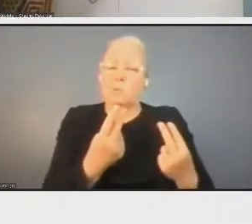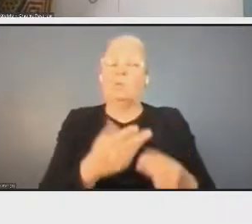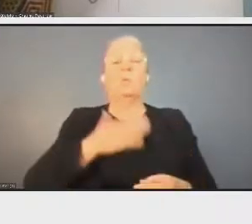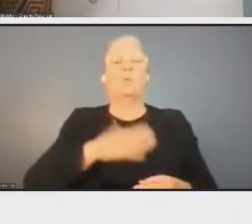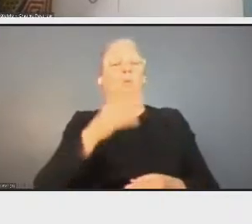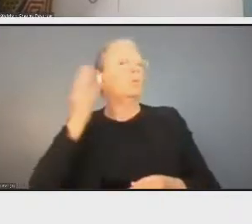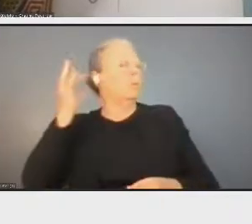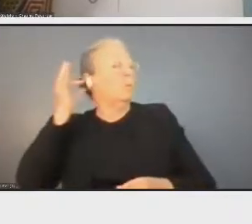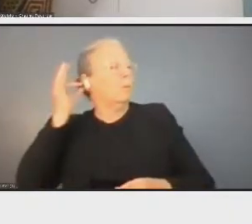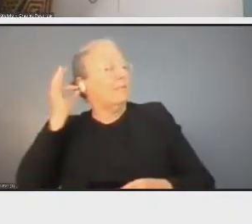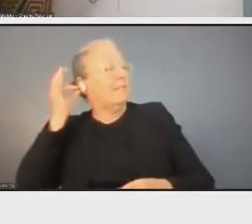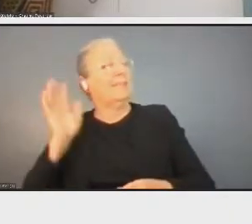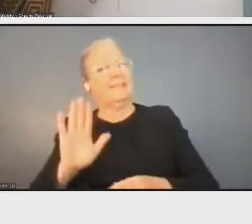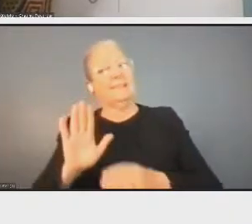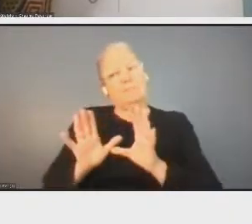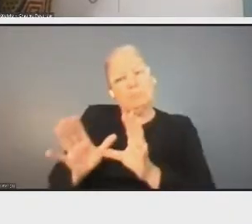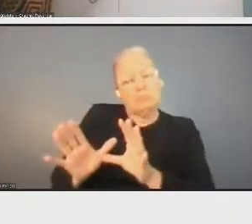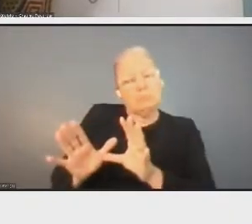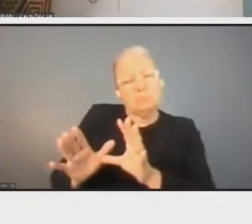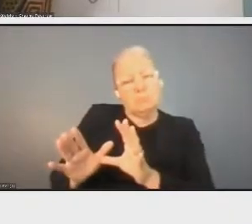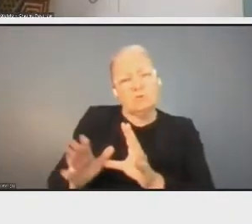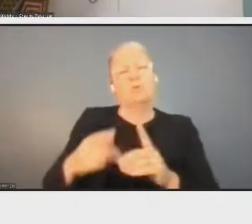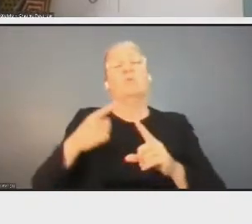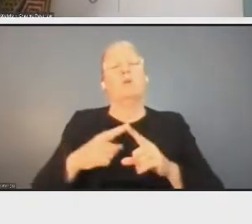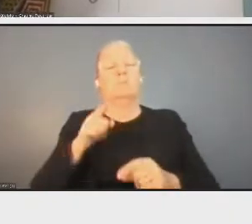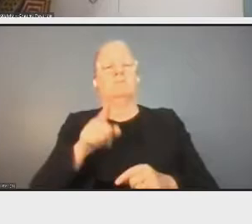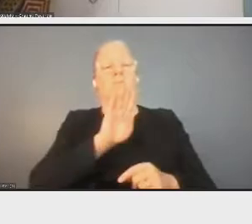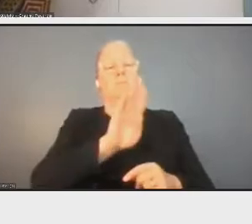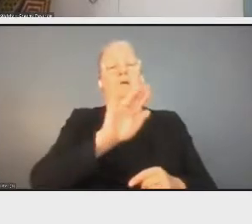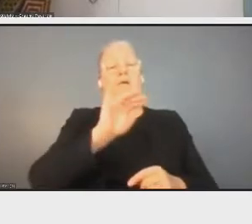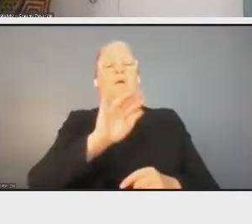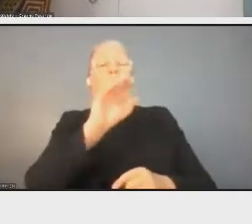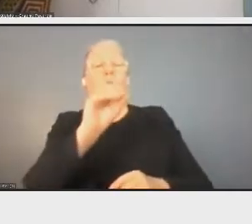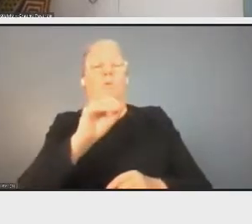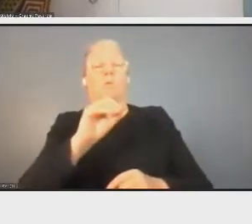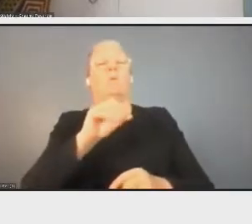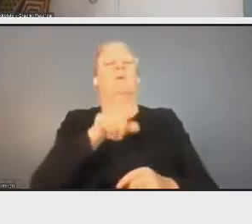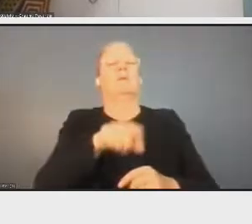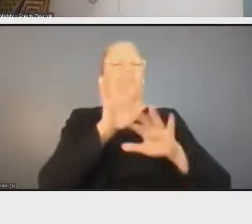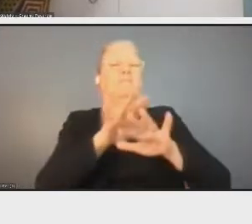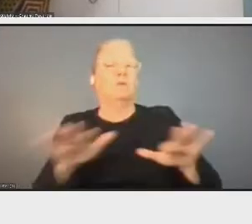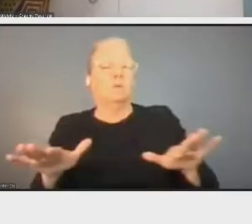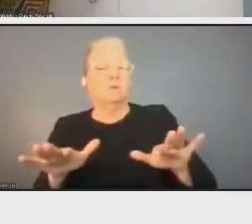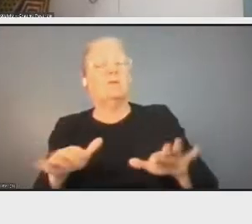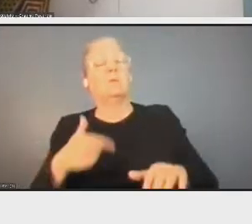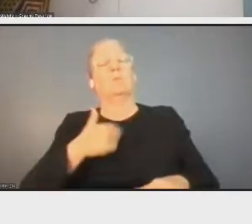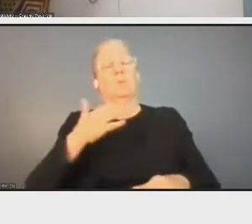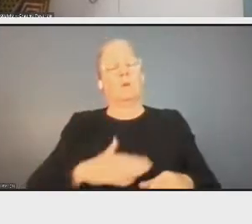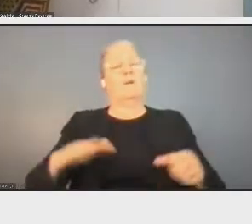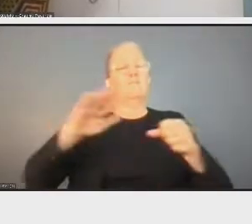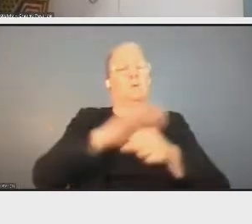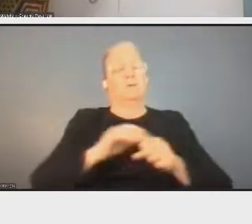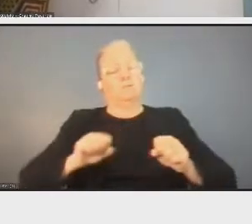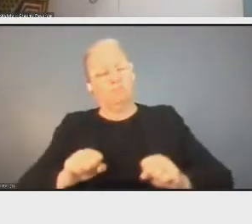conservation and the sustainable use of biodiversity, but to agree on firm actions that will accelerate